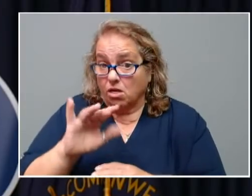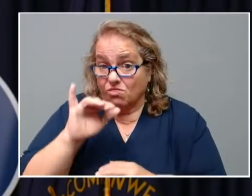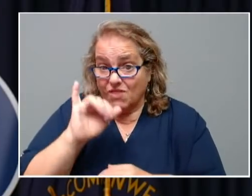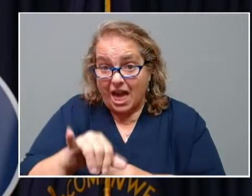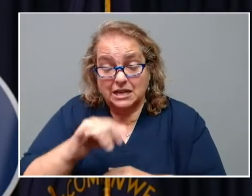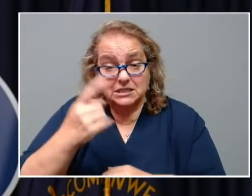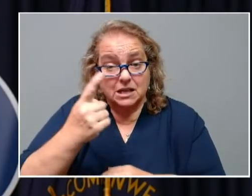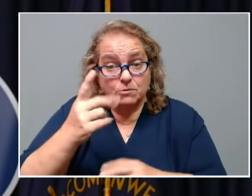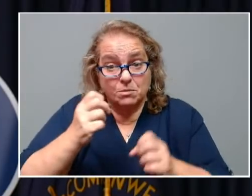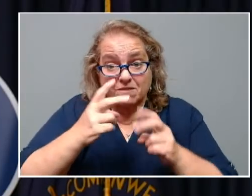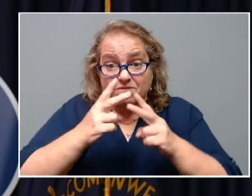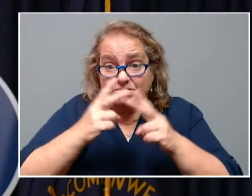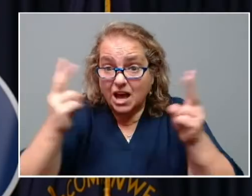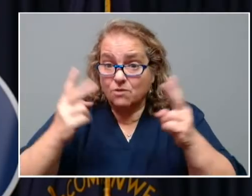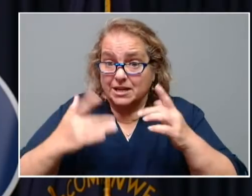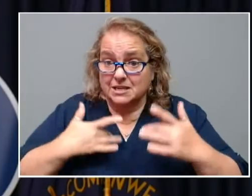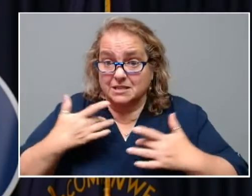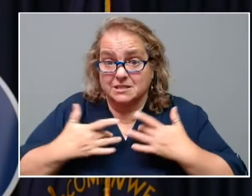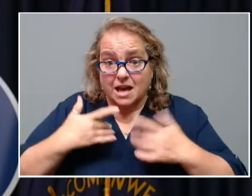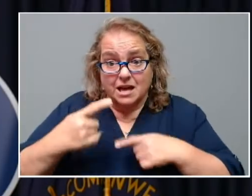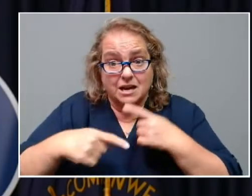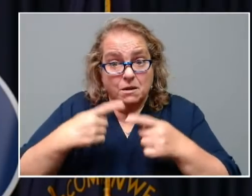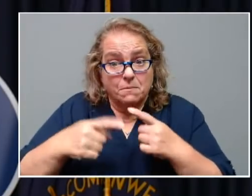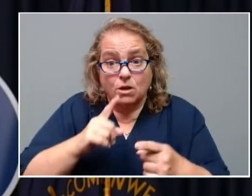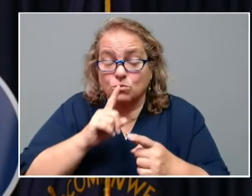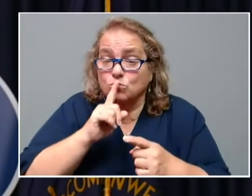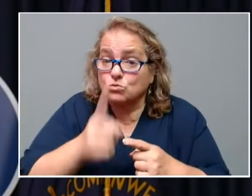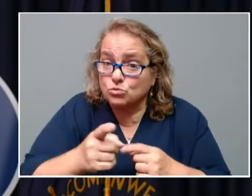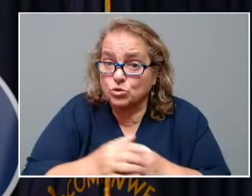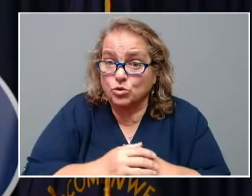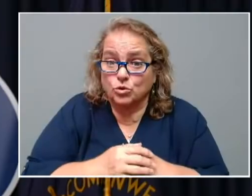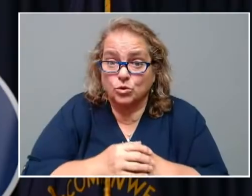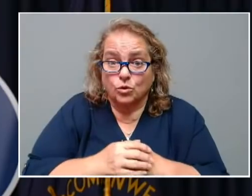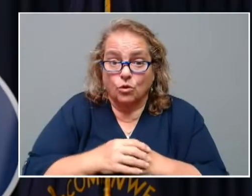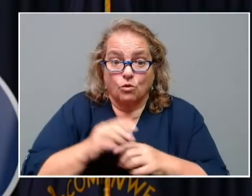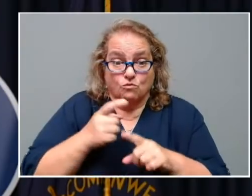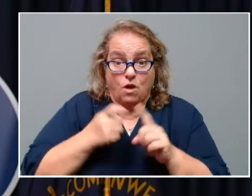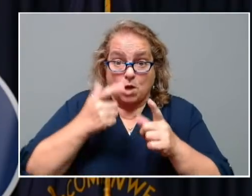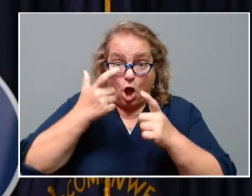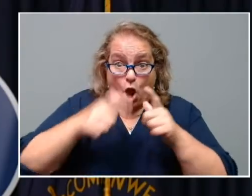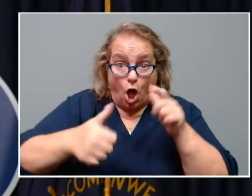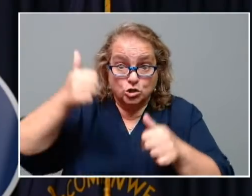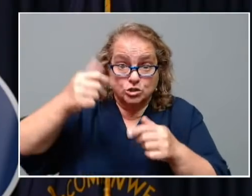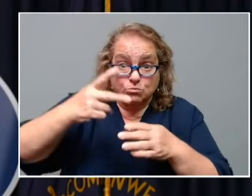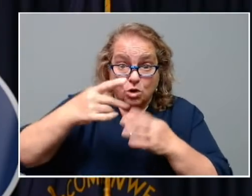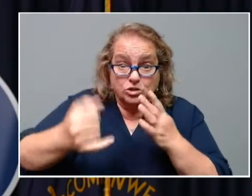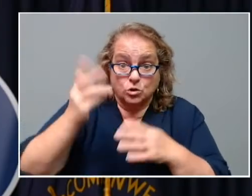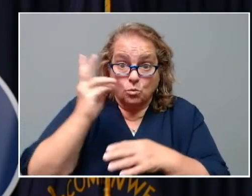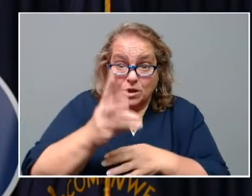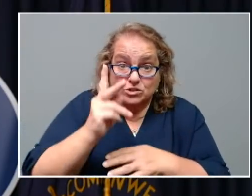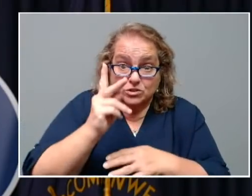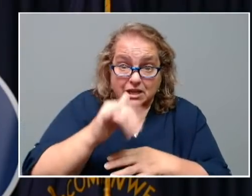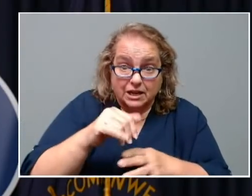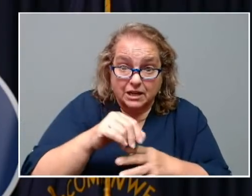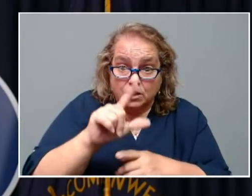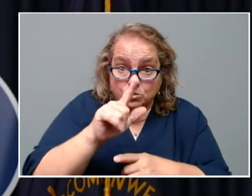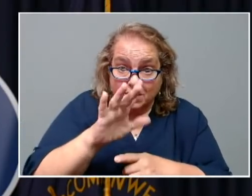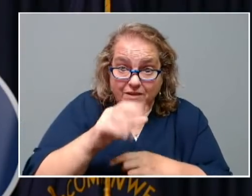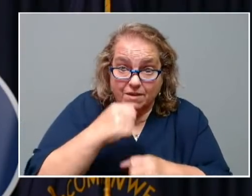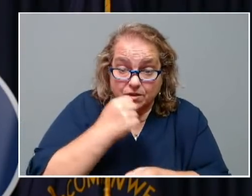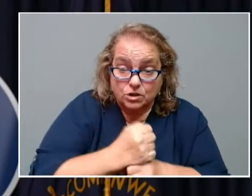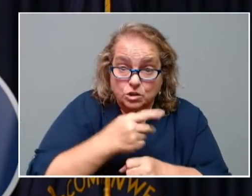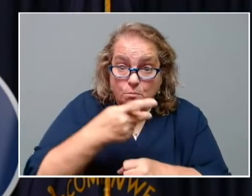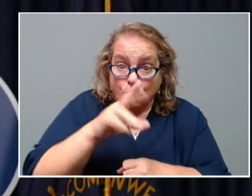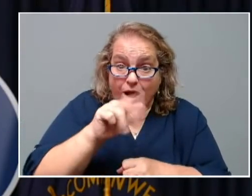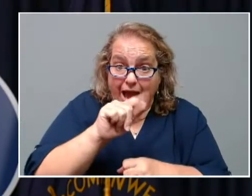excited about. It was everything from the largest project in Western Kentucky in 25 years, Pratt Paper in